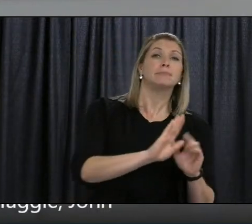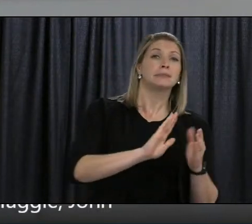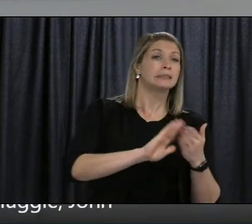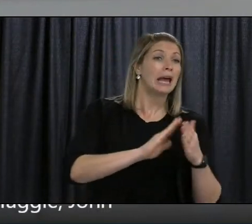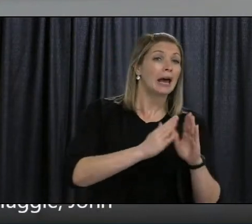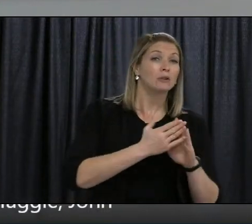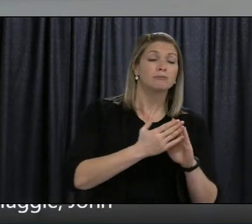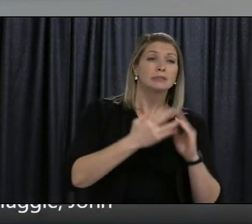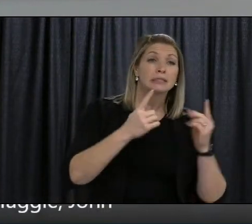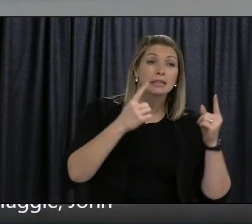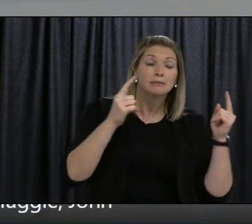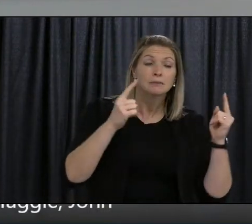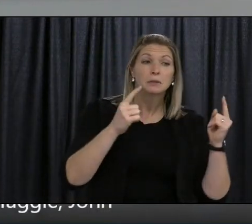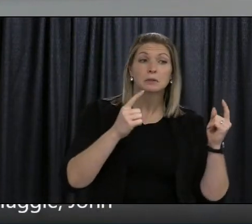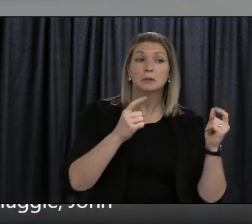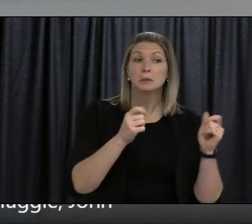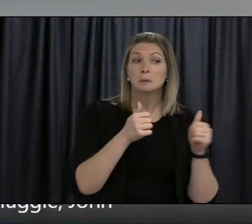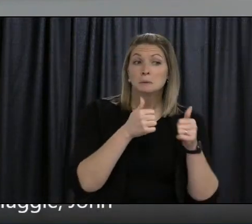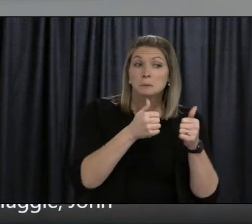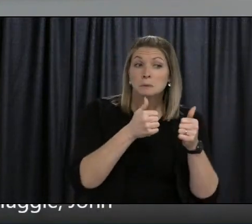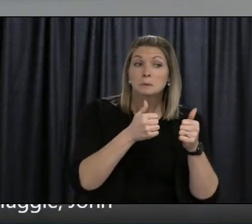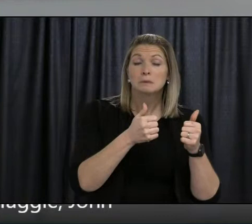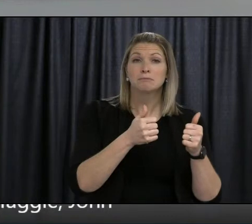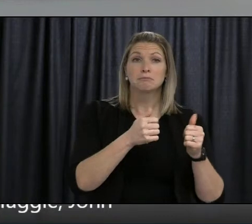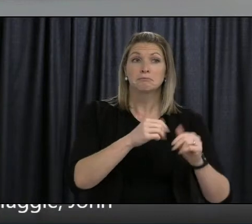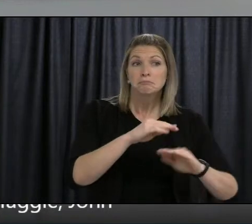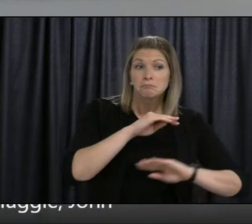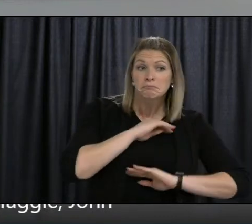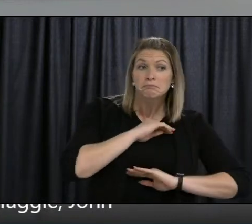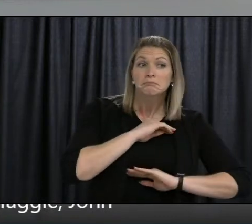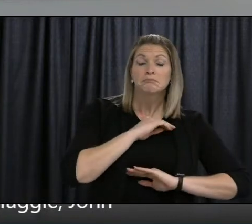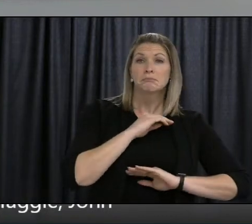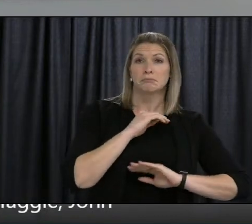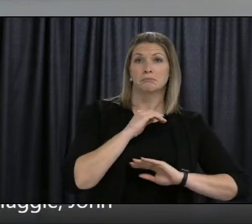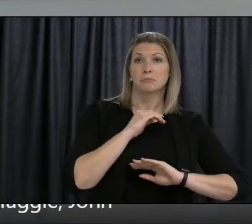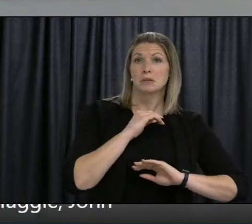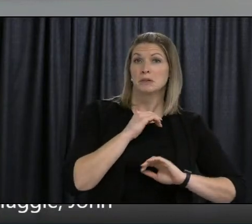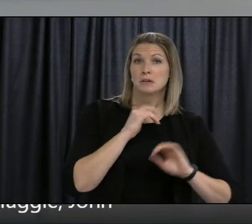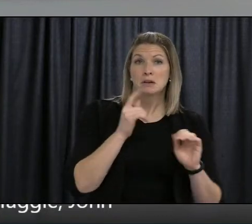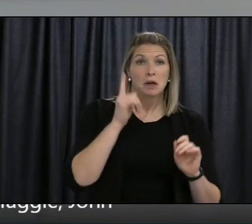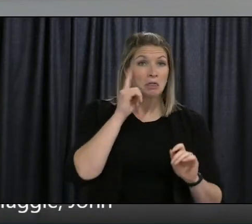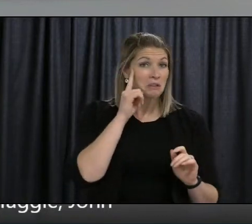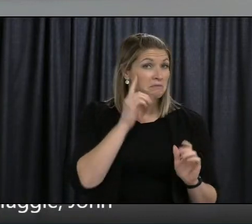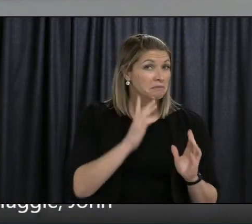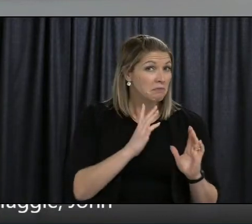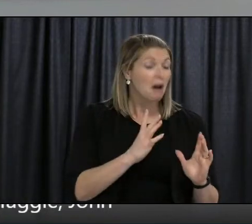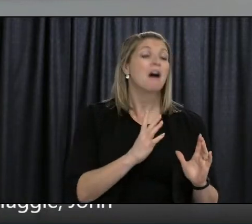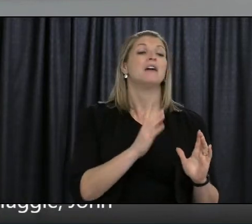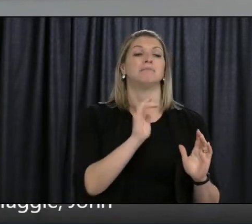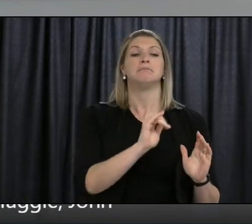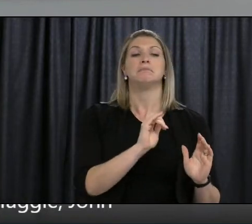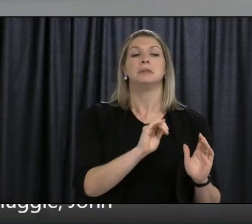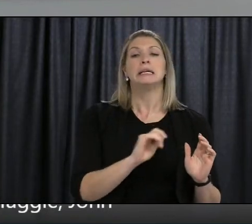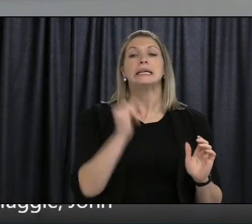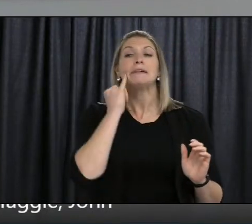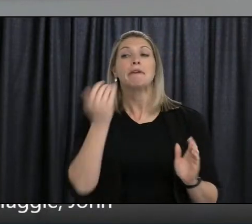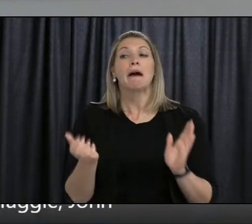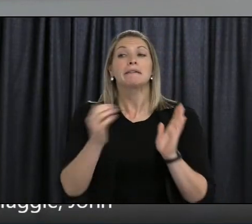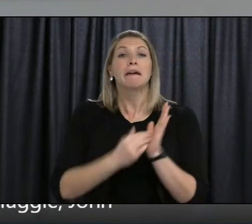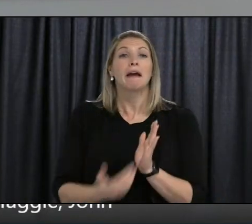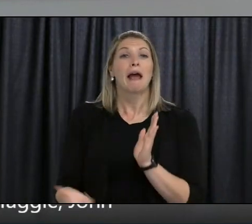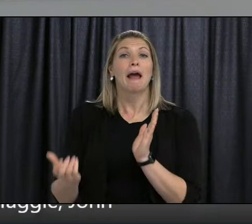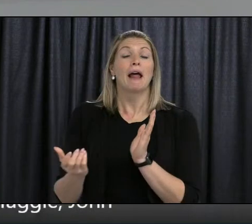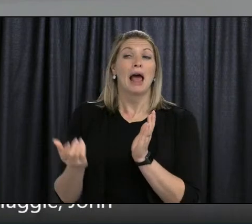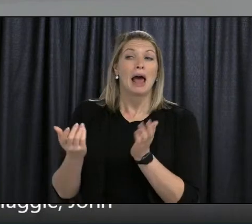and how we can use this technology should we have further outbreaks in more rural or isolated areas, and